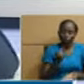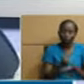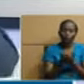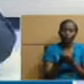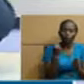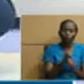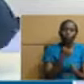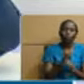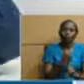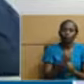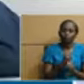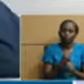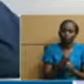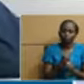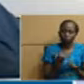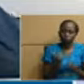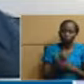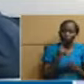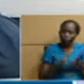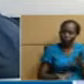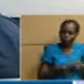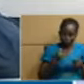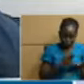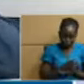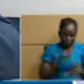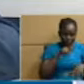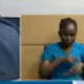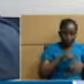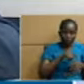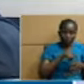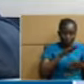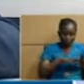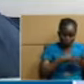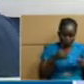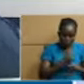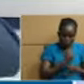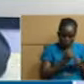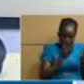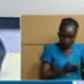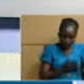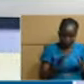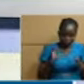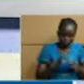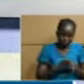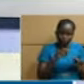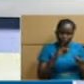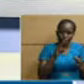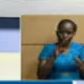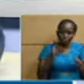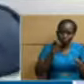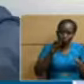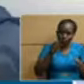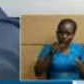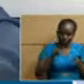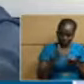need to do is, while we have a framework for the formal sector, we need another framework of the informal sector, which is